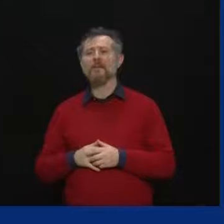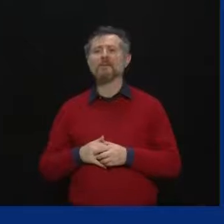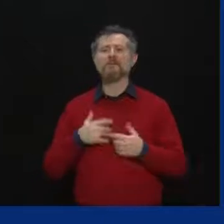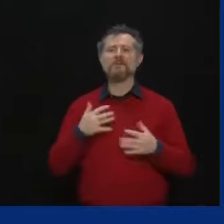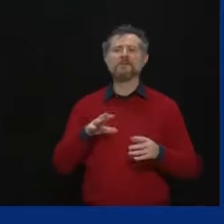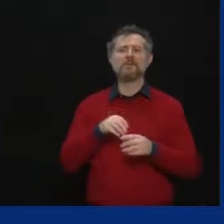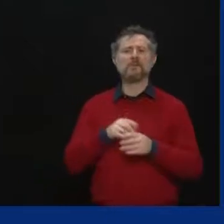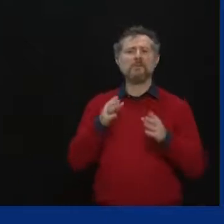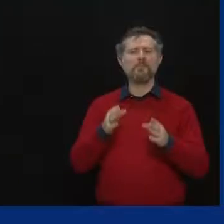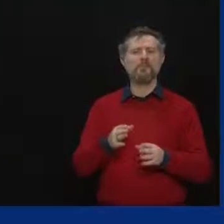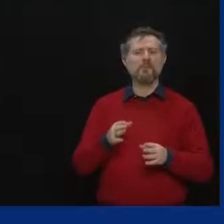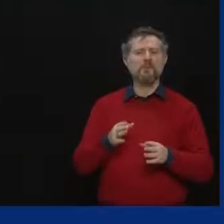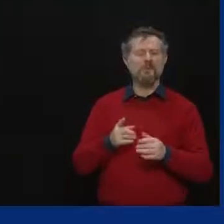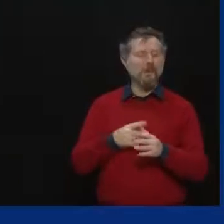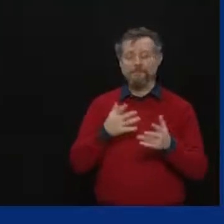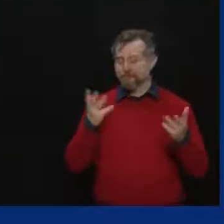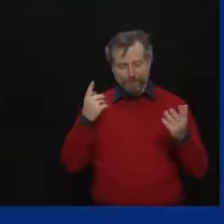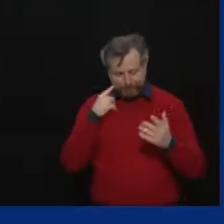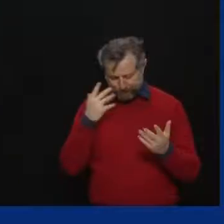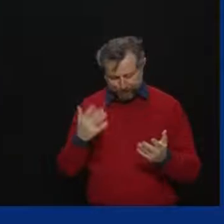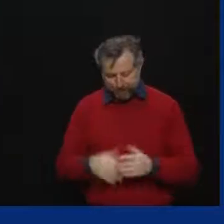Did